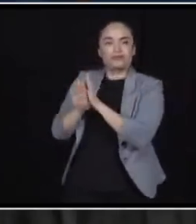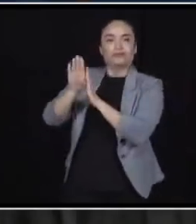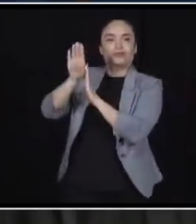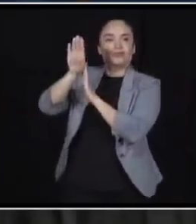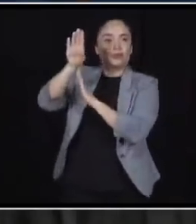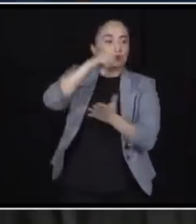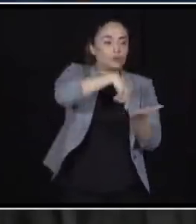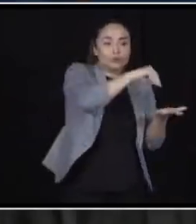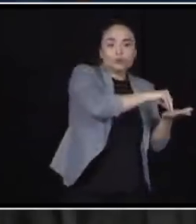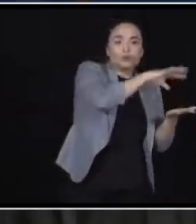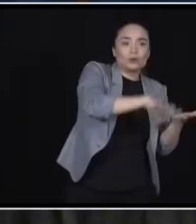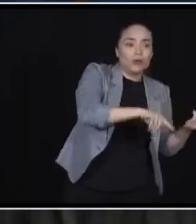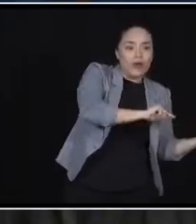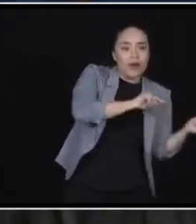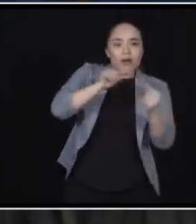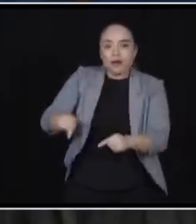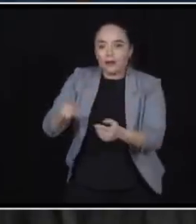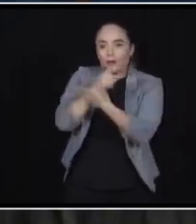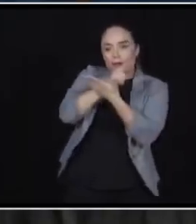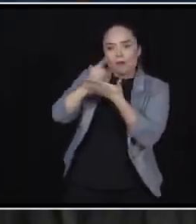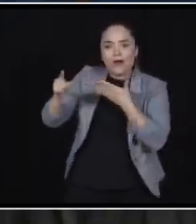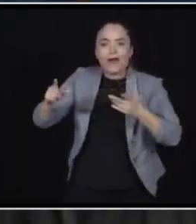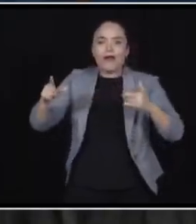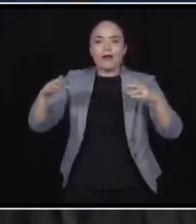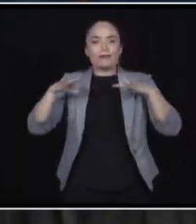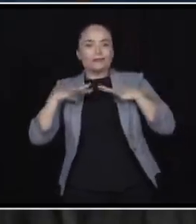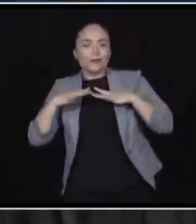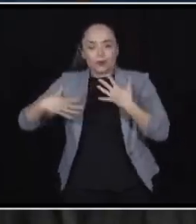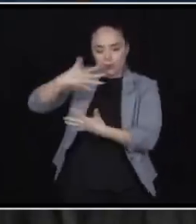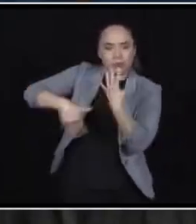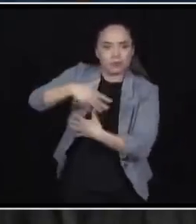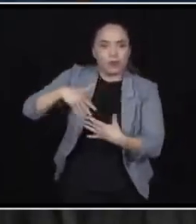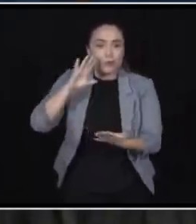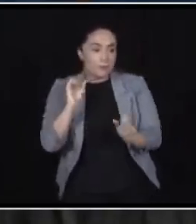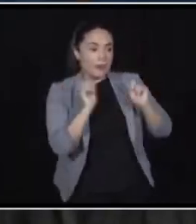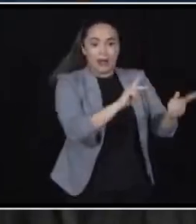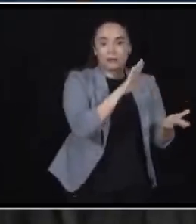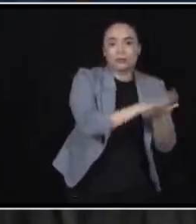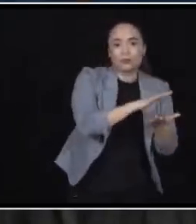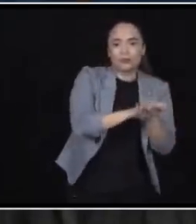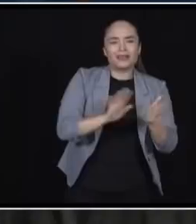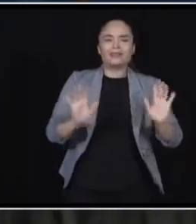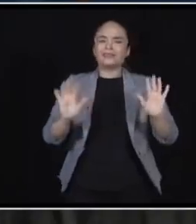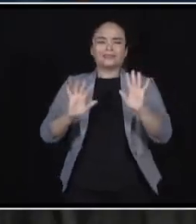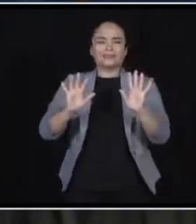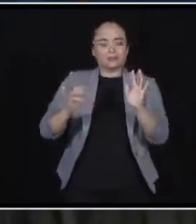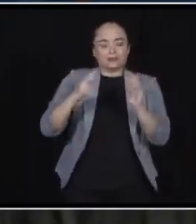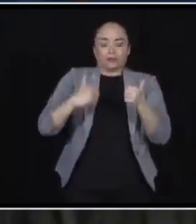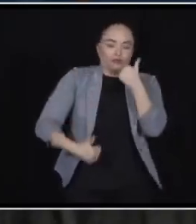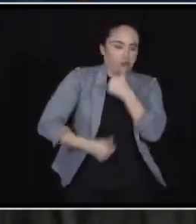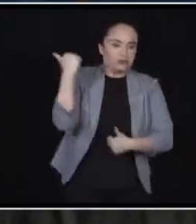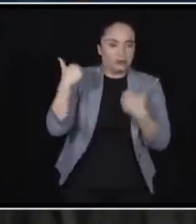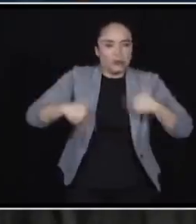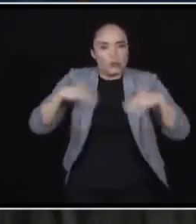week off in the community is a risk that I won't take. Because we know that the